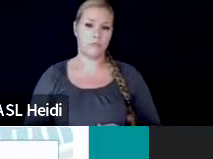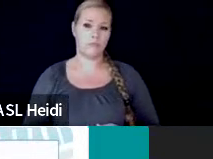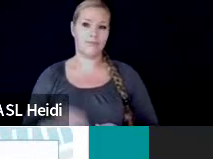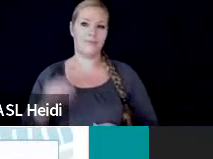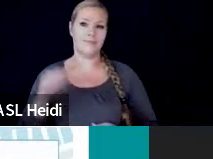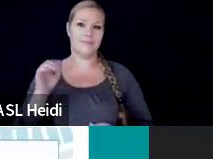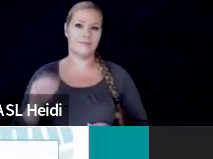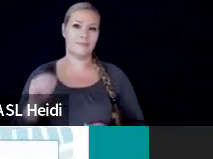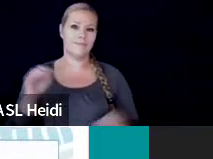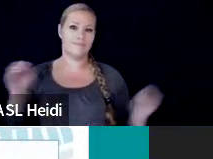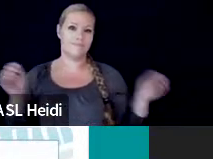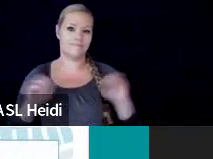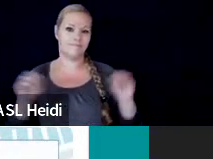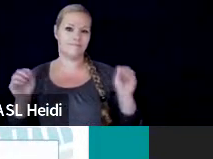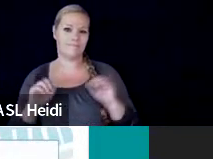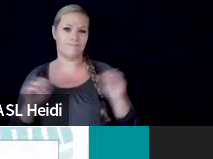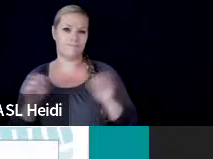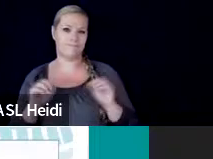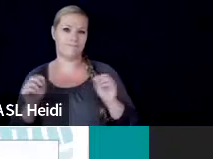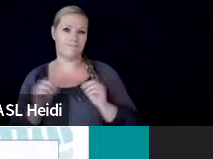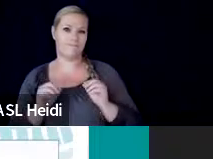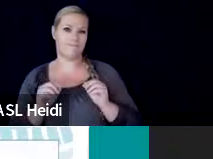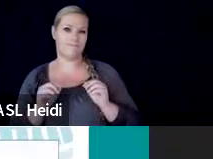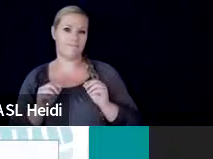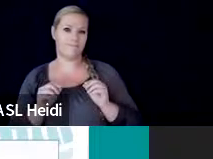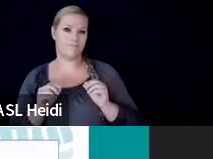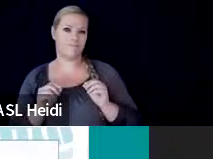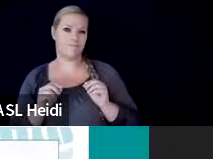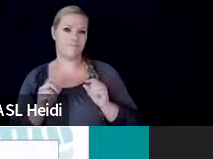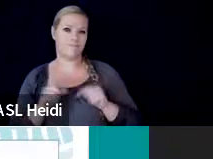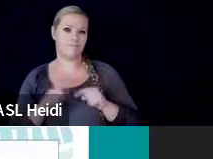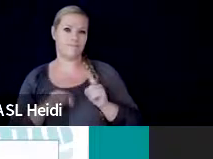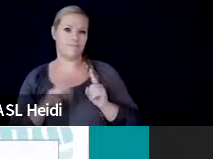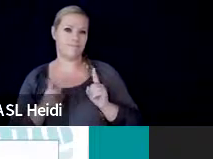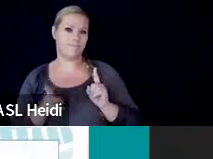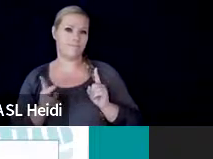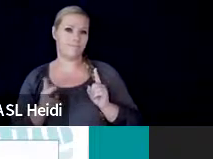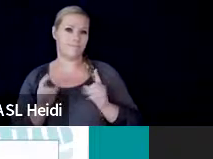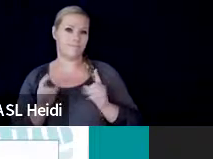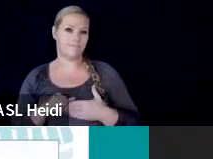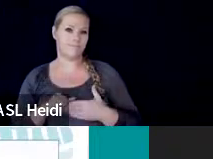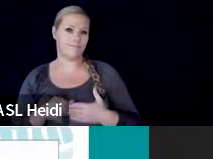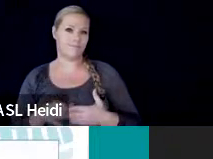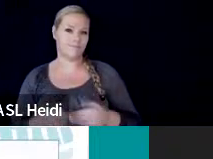There is nothing on my end that would suggest that. Okay.